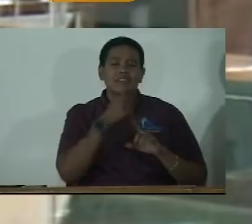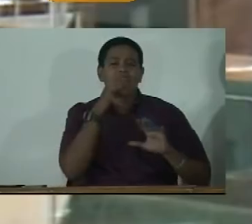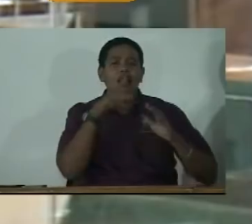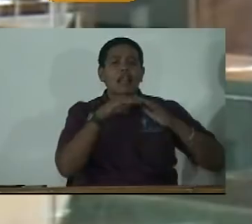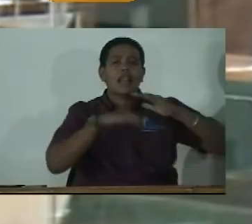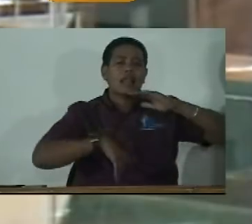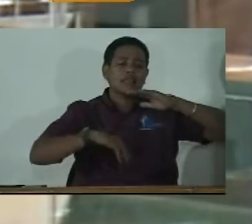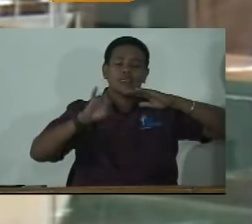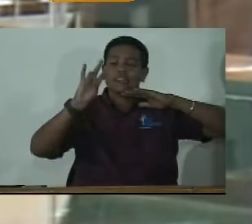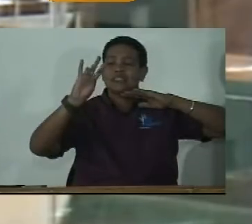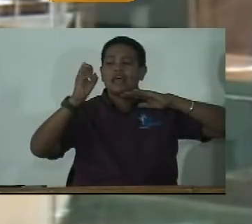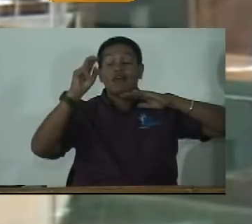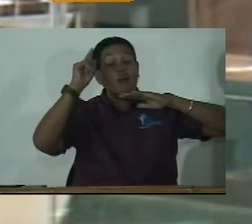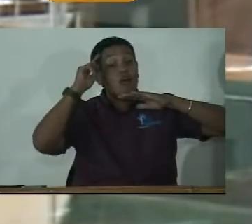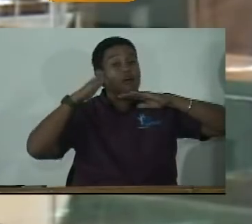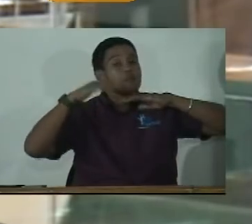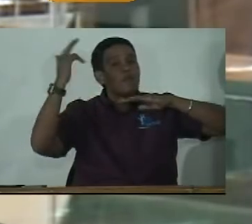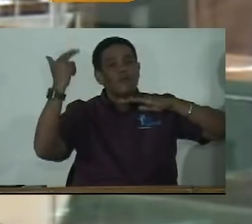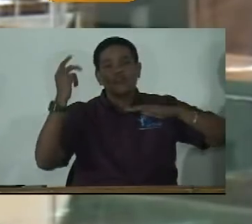7 nor more than 13.